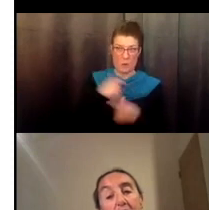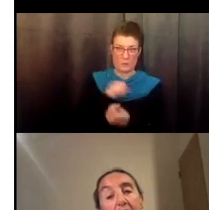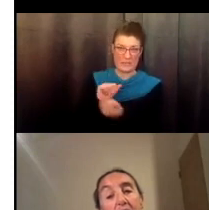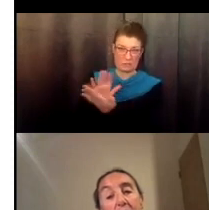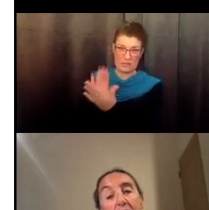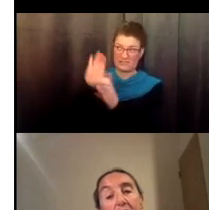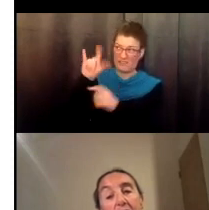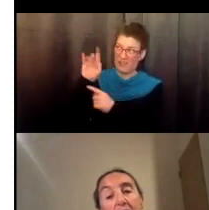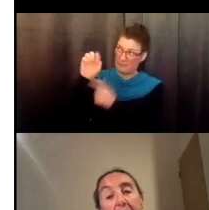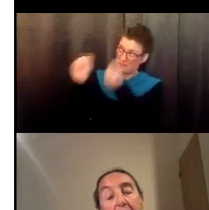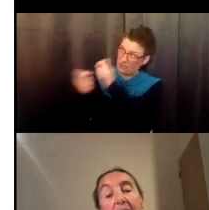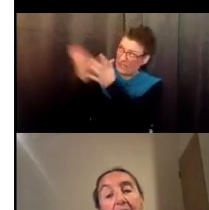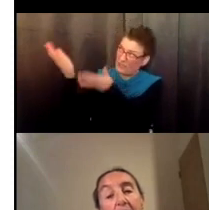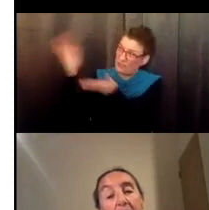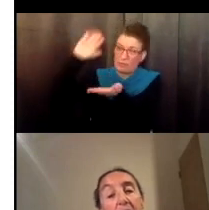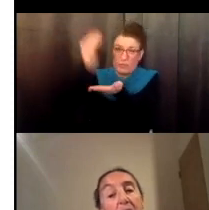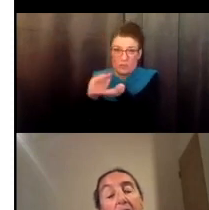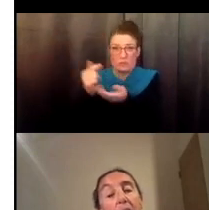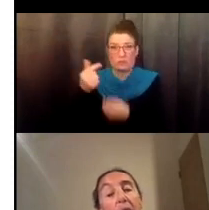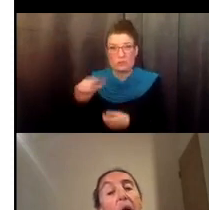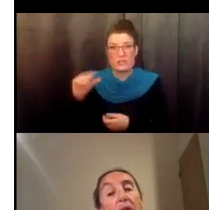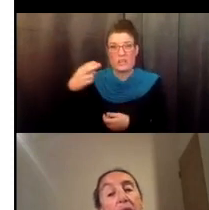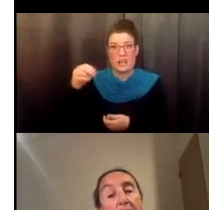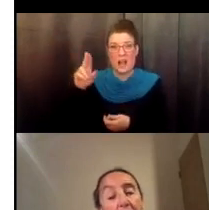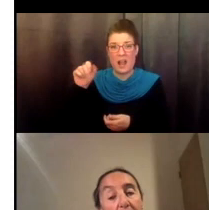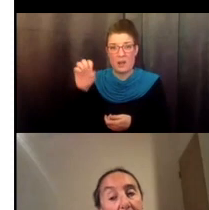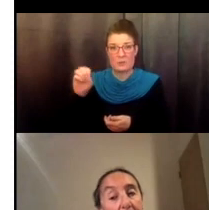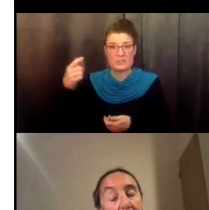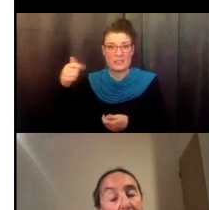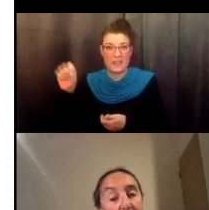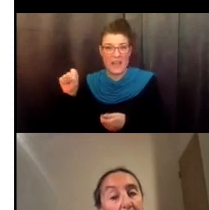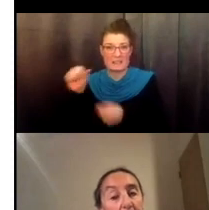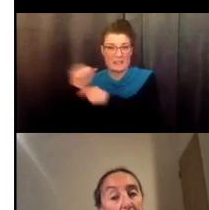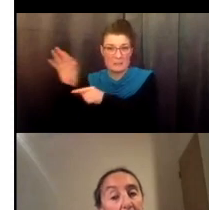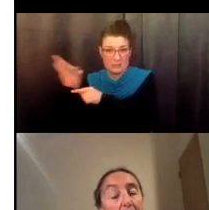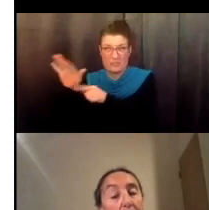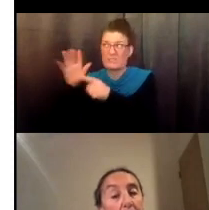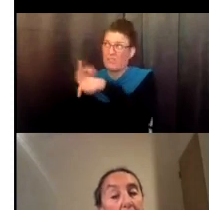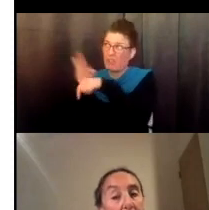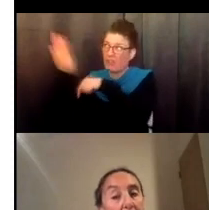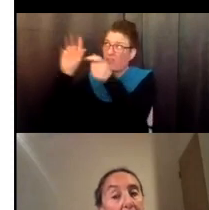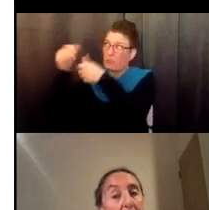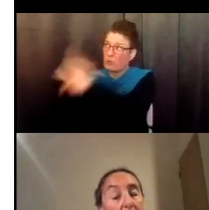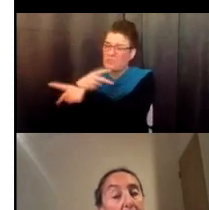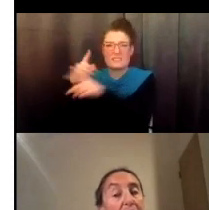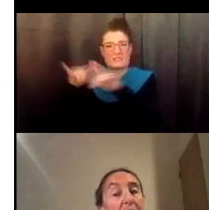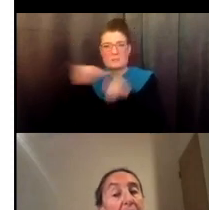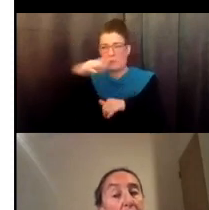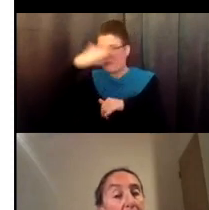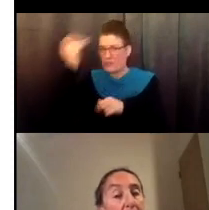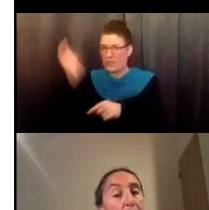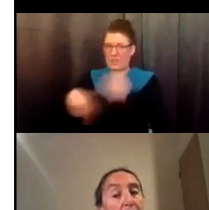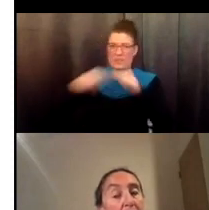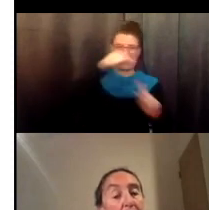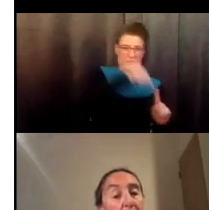climate change and reducing greenhouse gas emissions, we're also addressing these fundamental root causes of